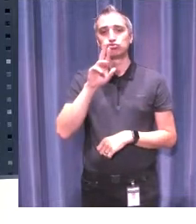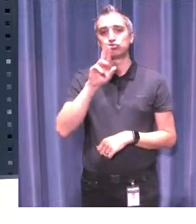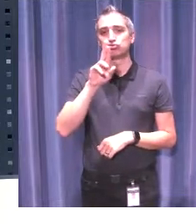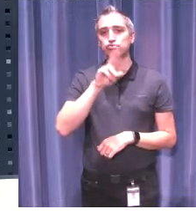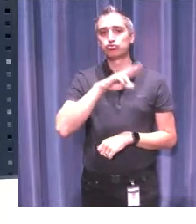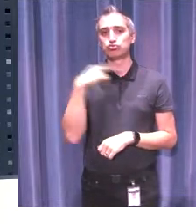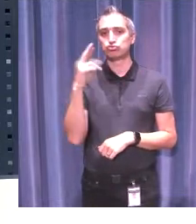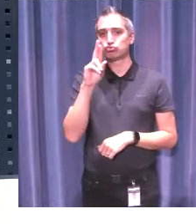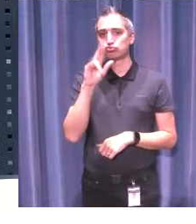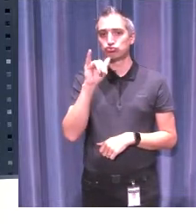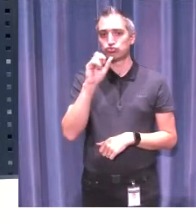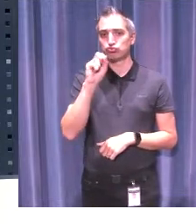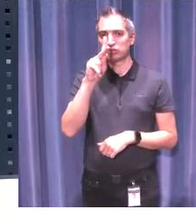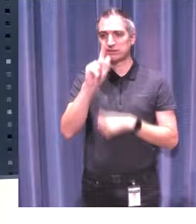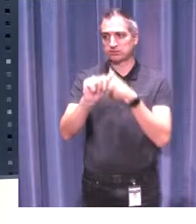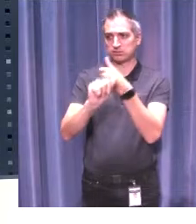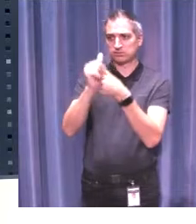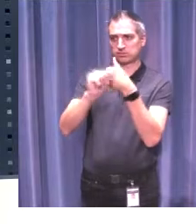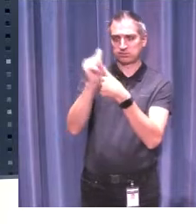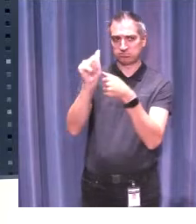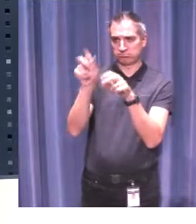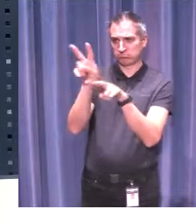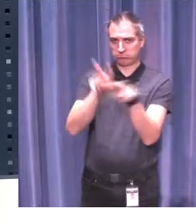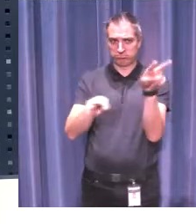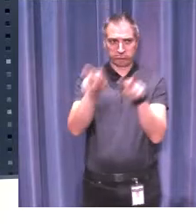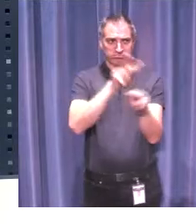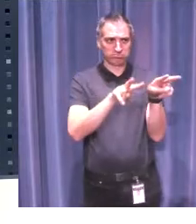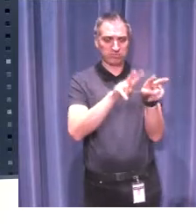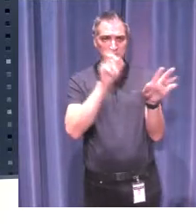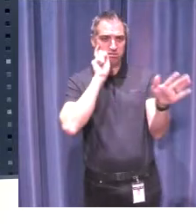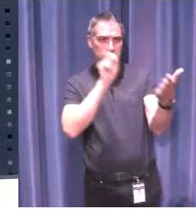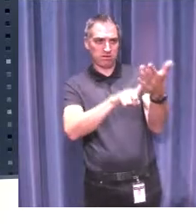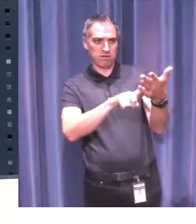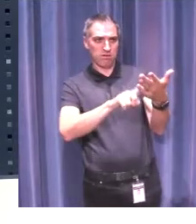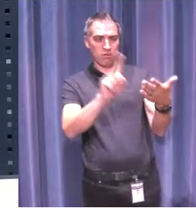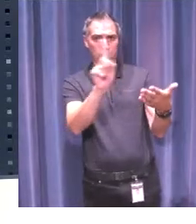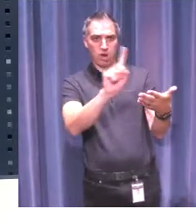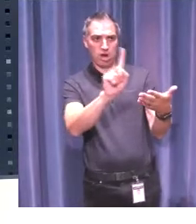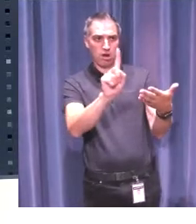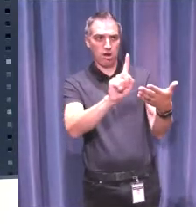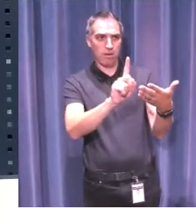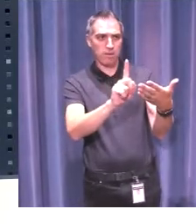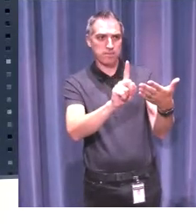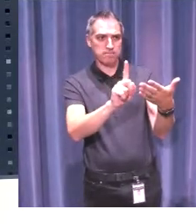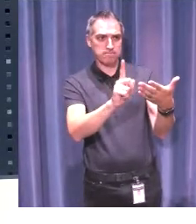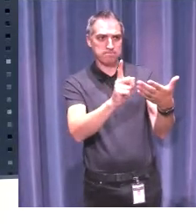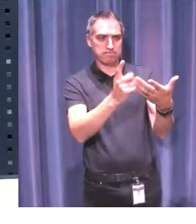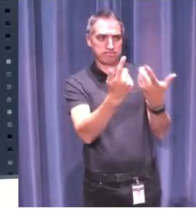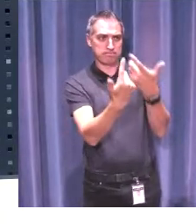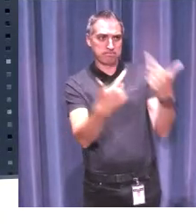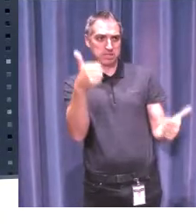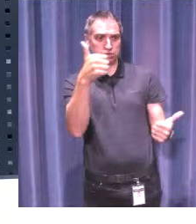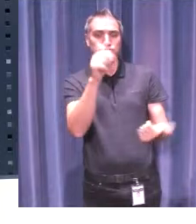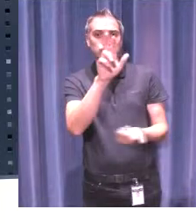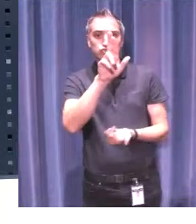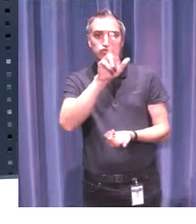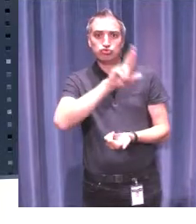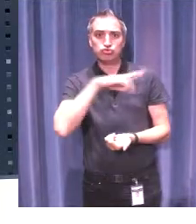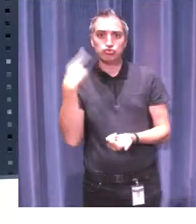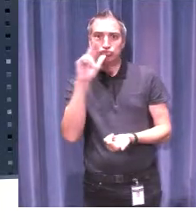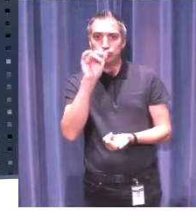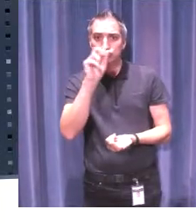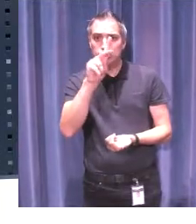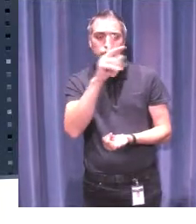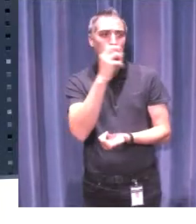assessments and determining where the major risks and exposures are and